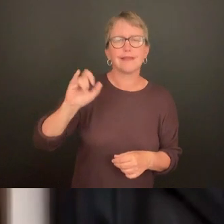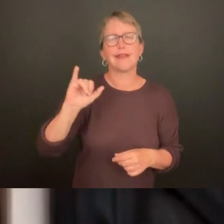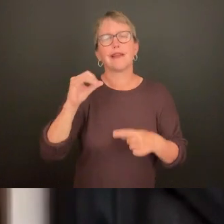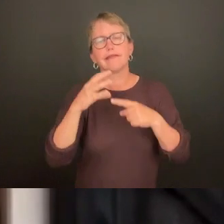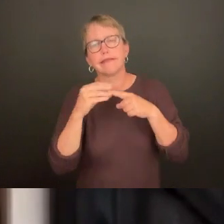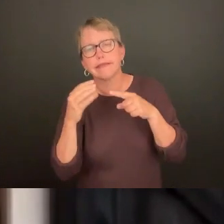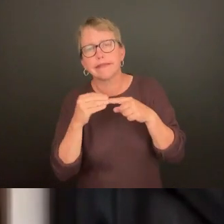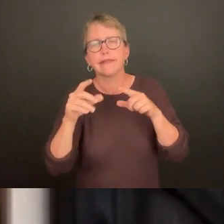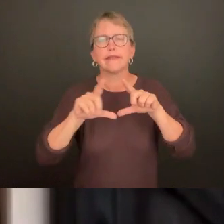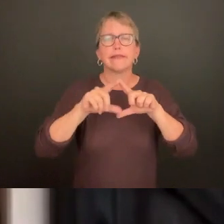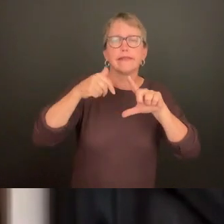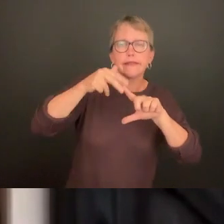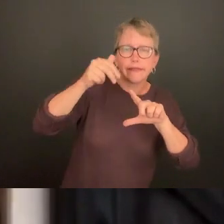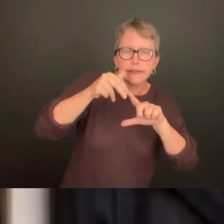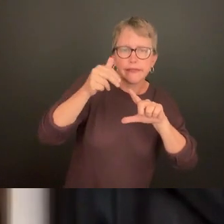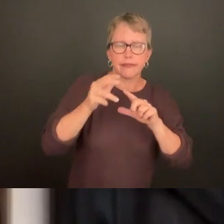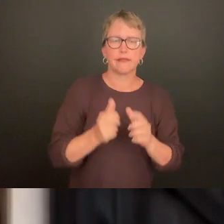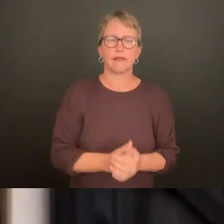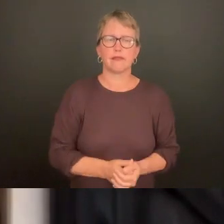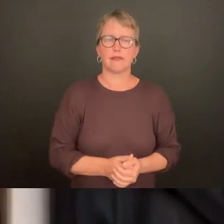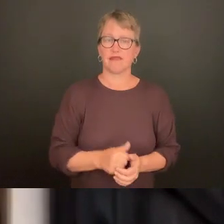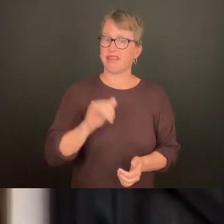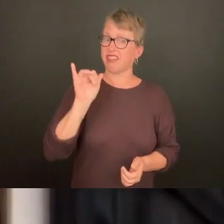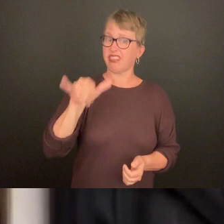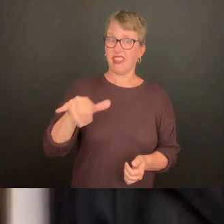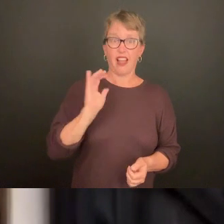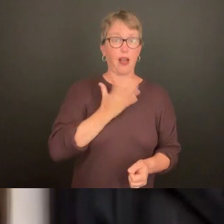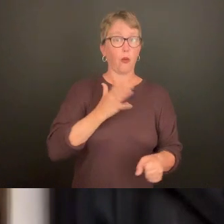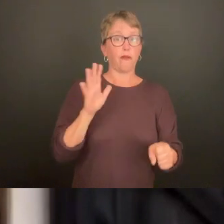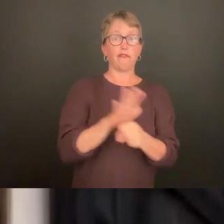It was a male individual who was disabled. I